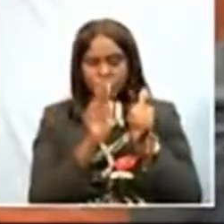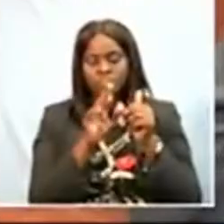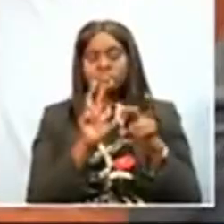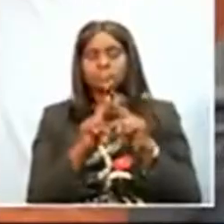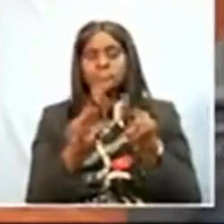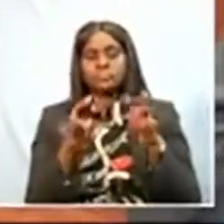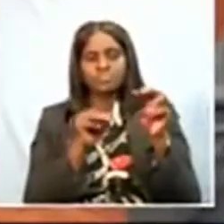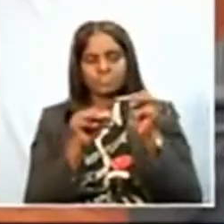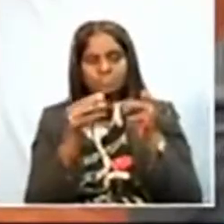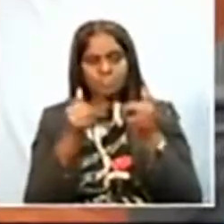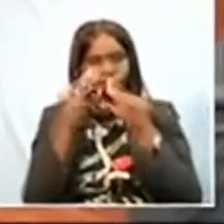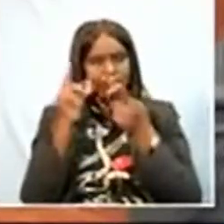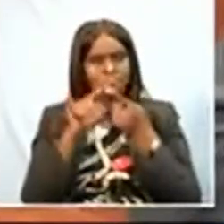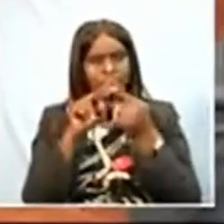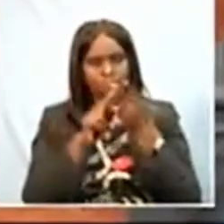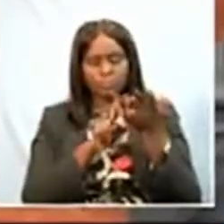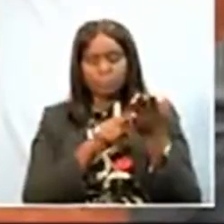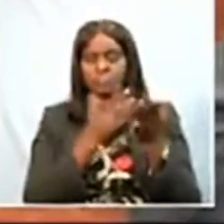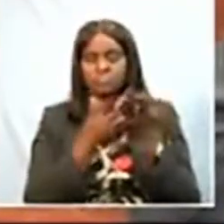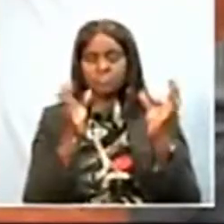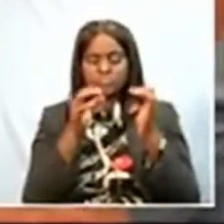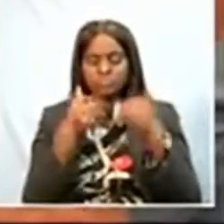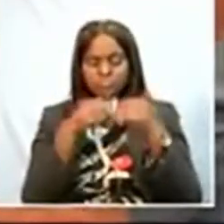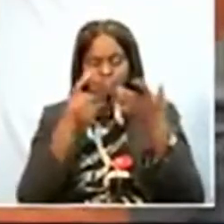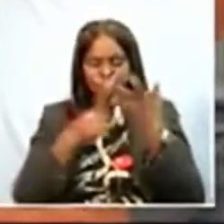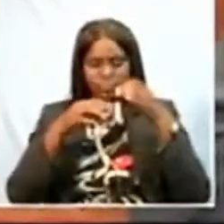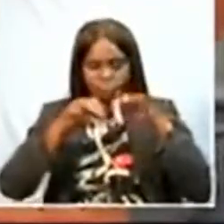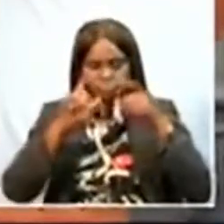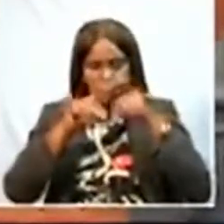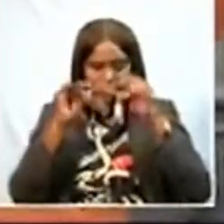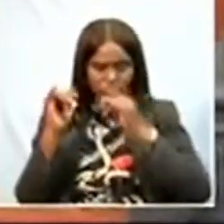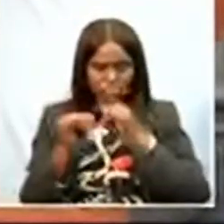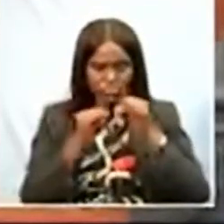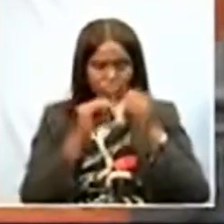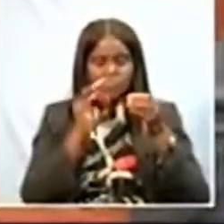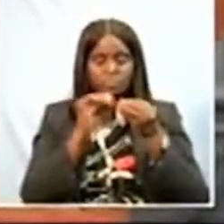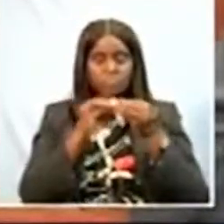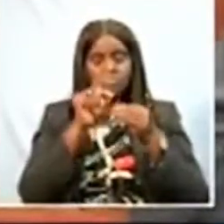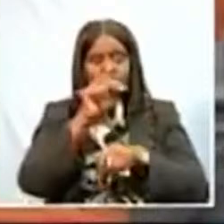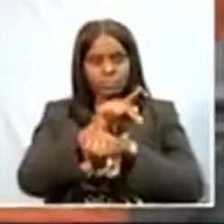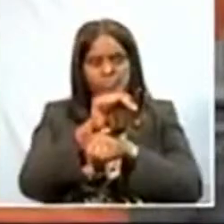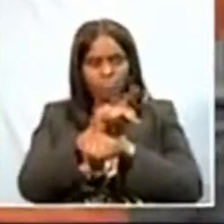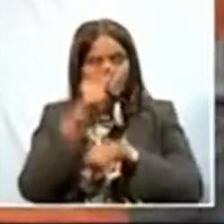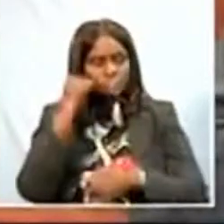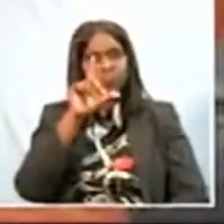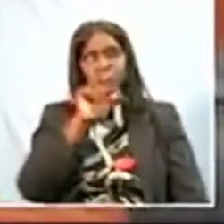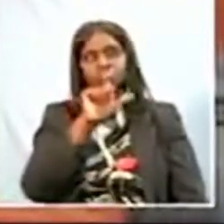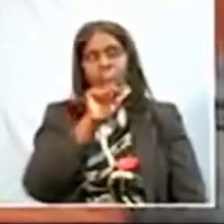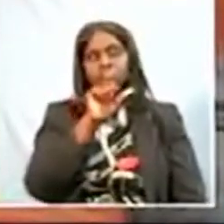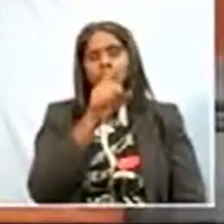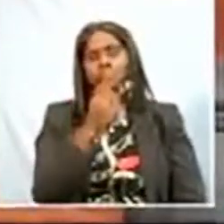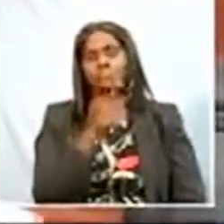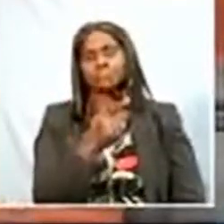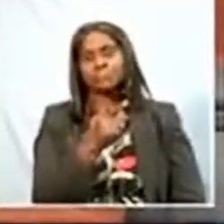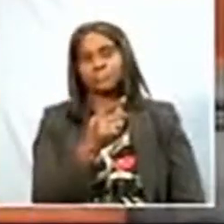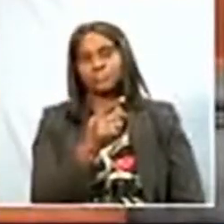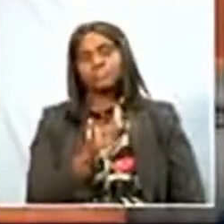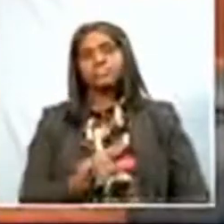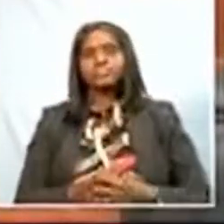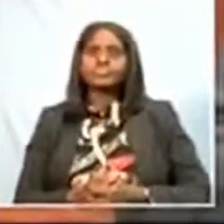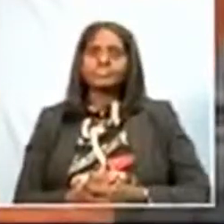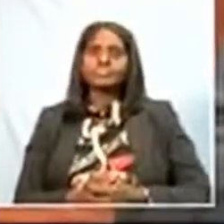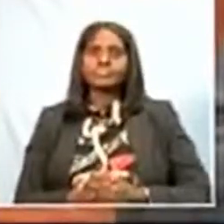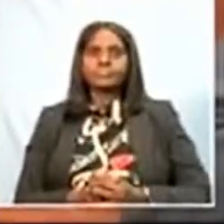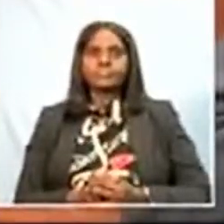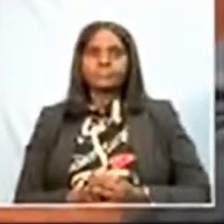Chair. Management wishes to report that the Council has continued to implement the projects for 2023.